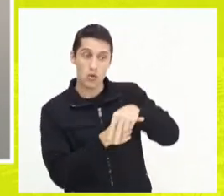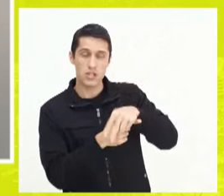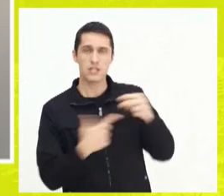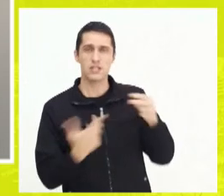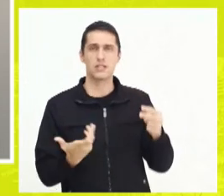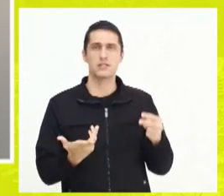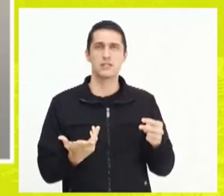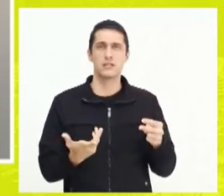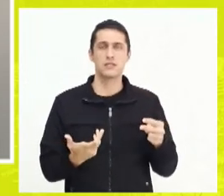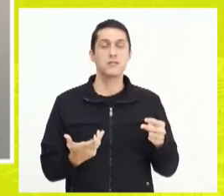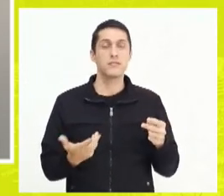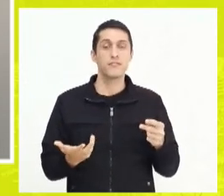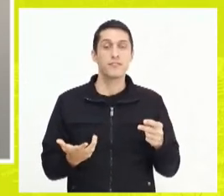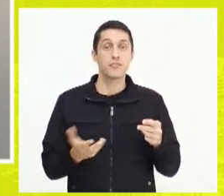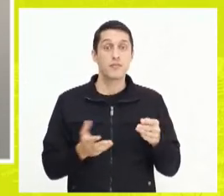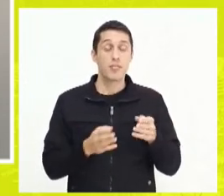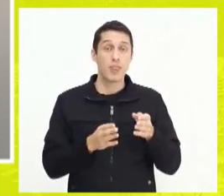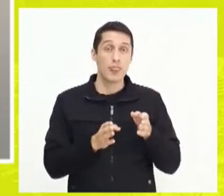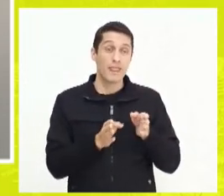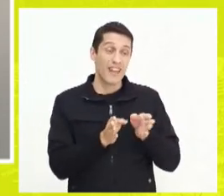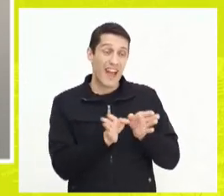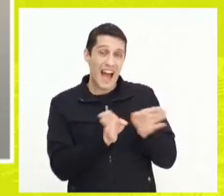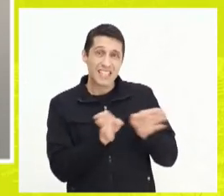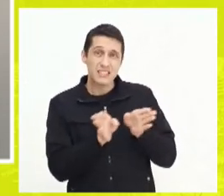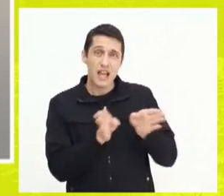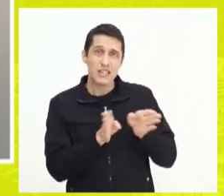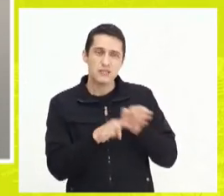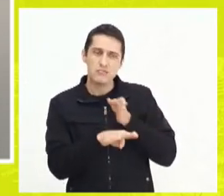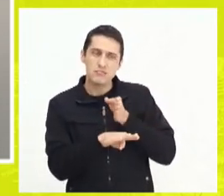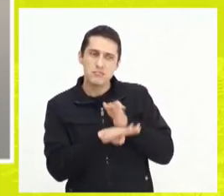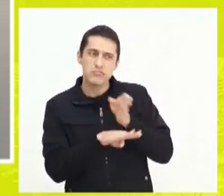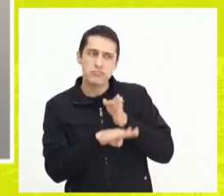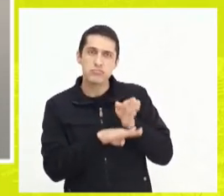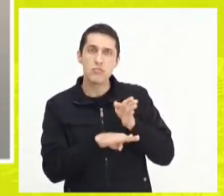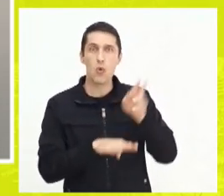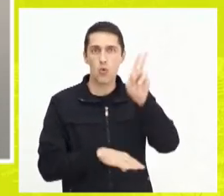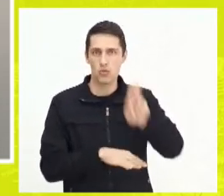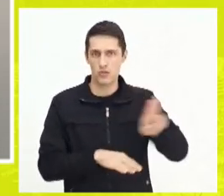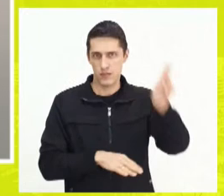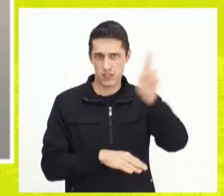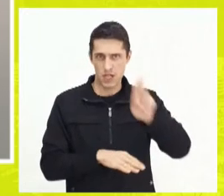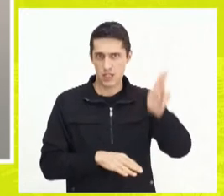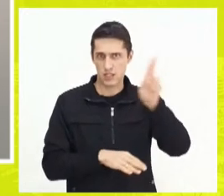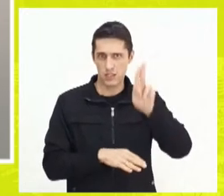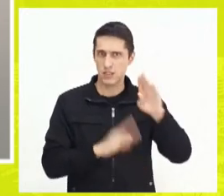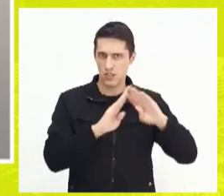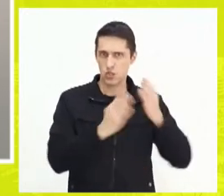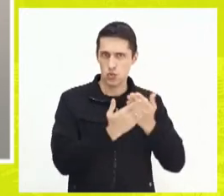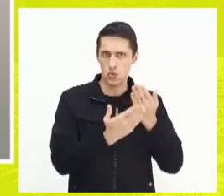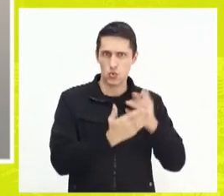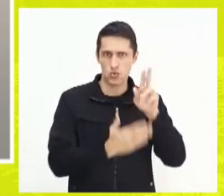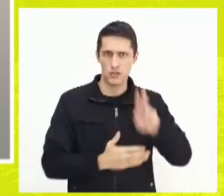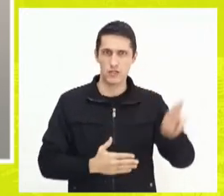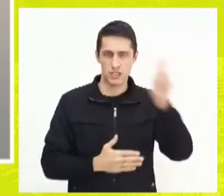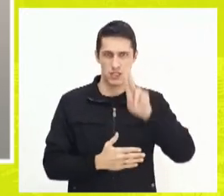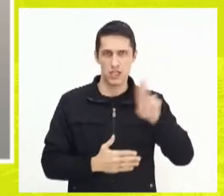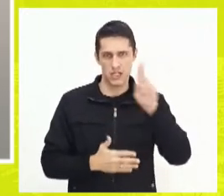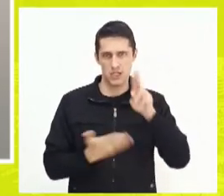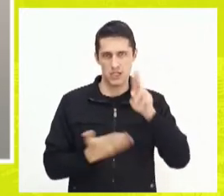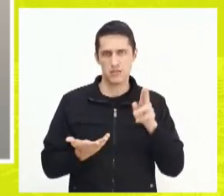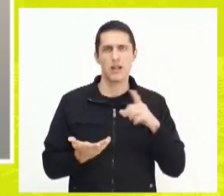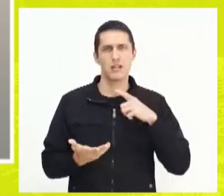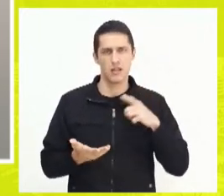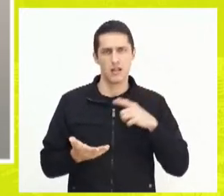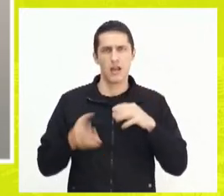are hired the access people have to university i don't have to tell you what's